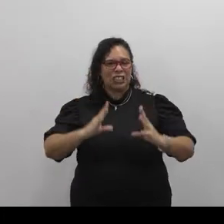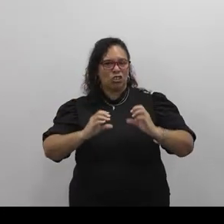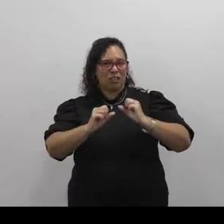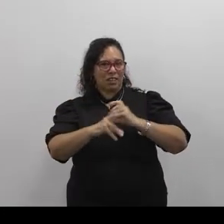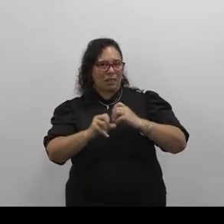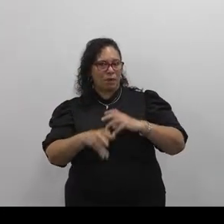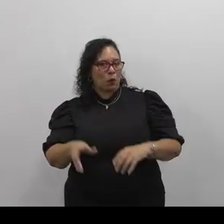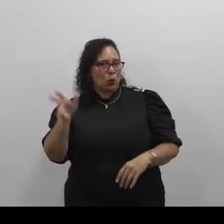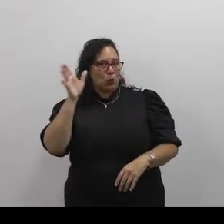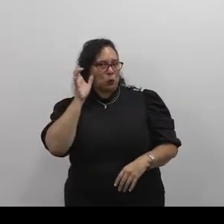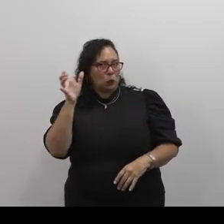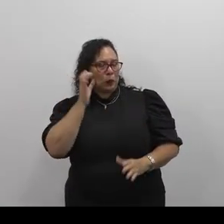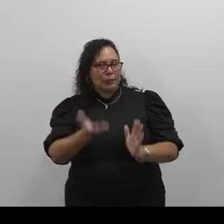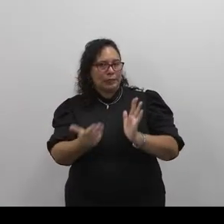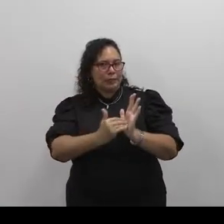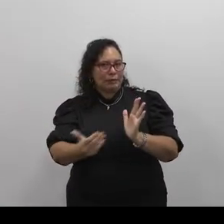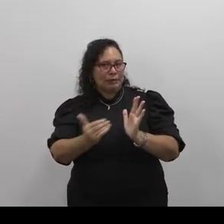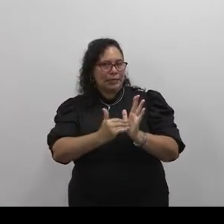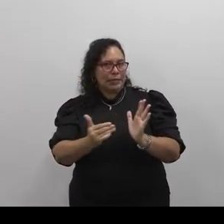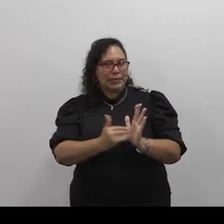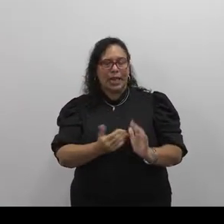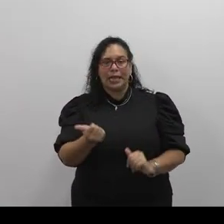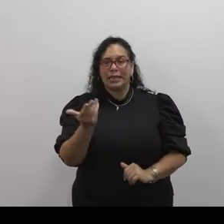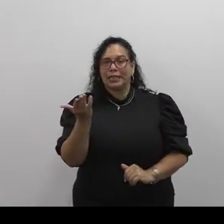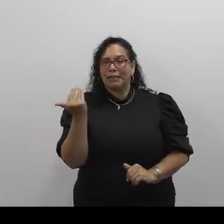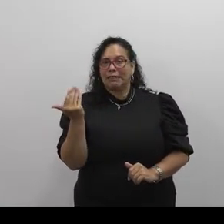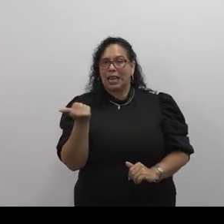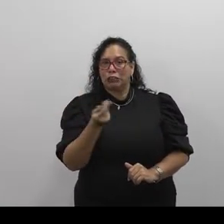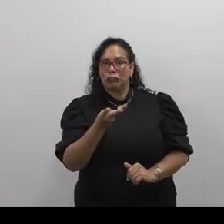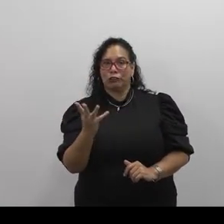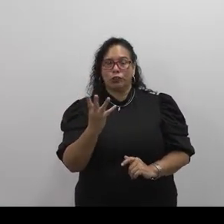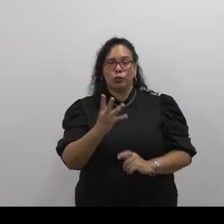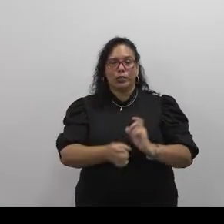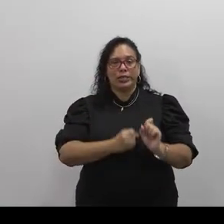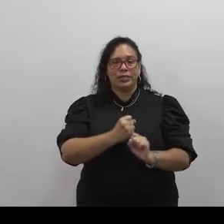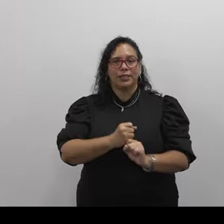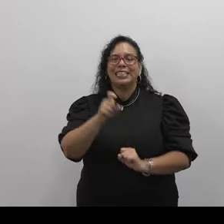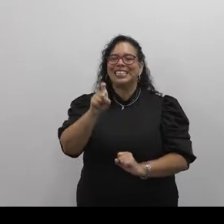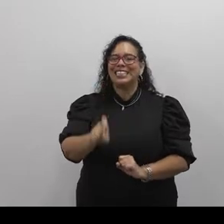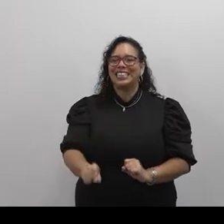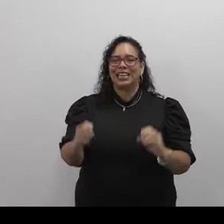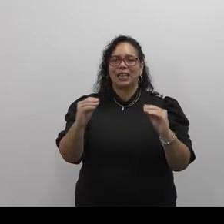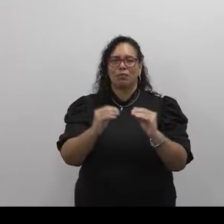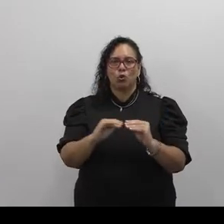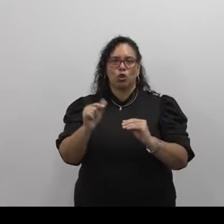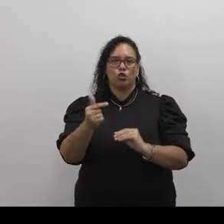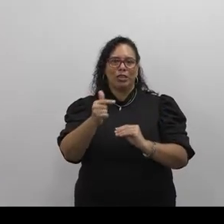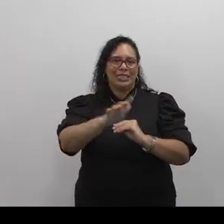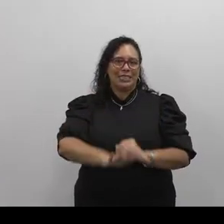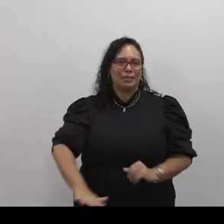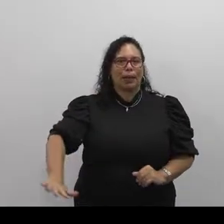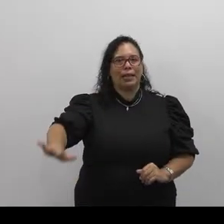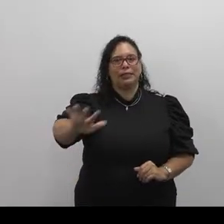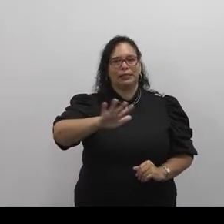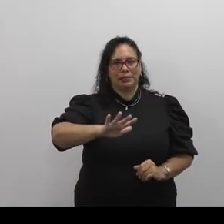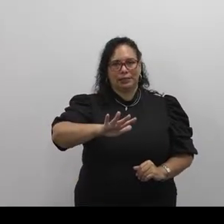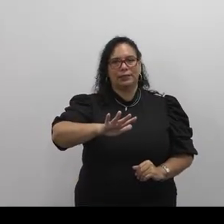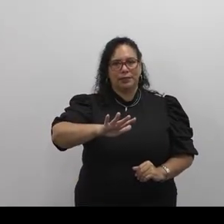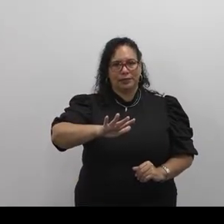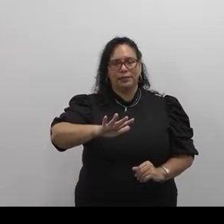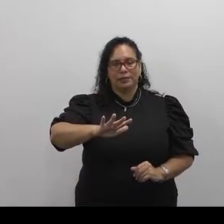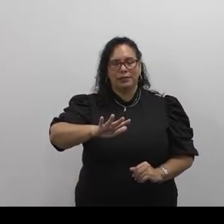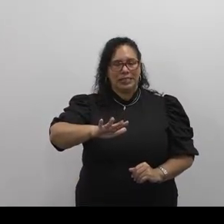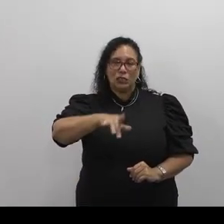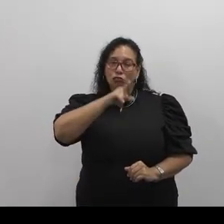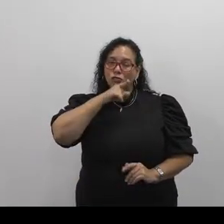heard this across the board over the course of the last couple years, and that's this need for additional green space. This was also